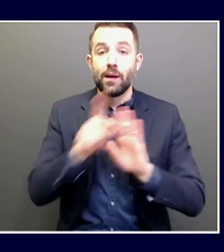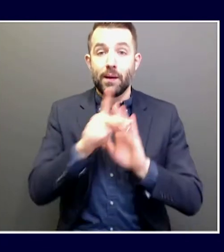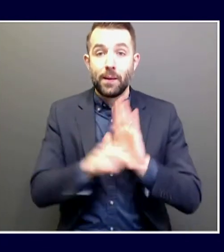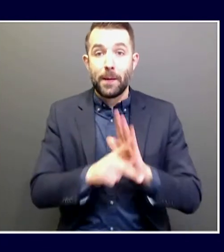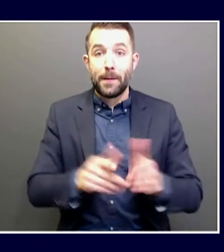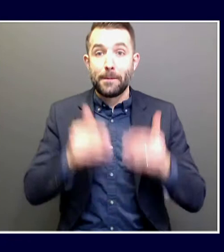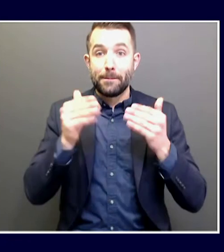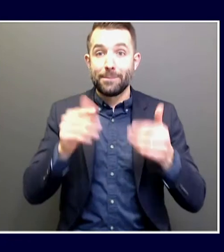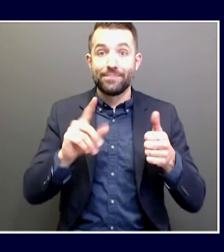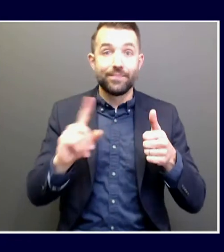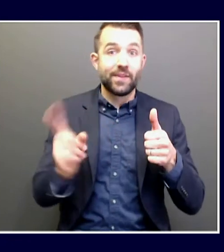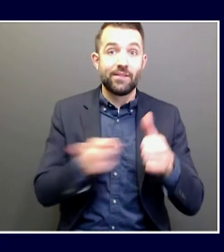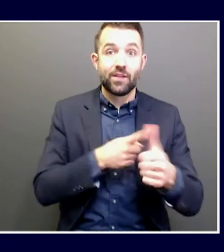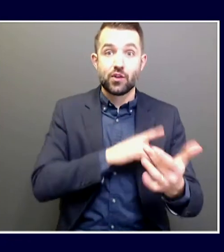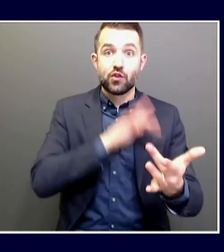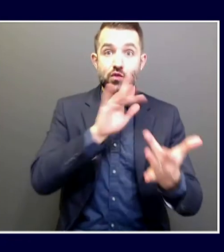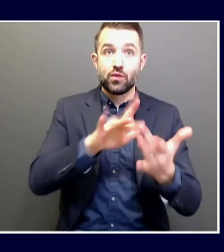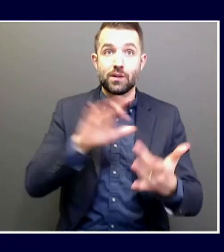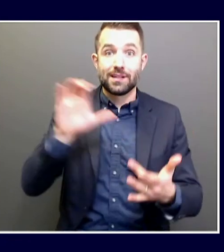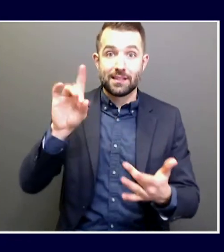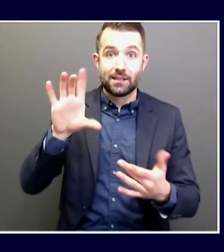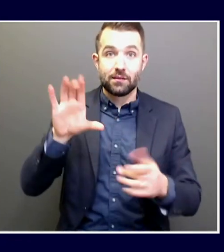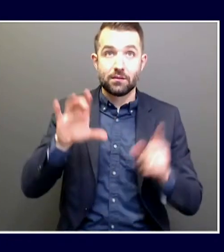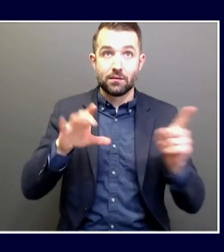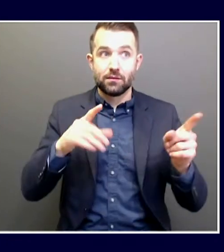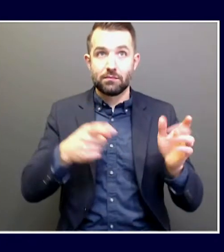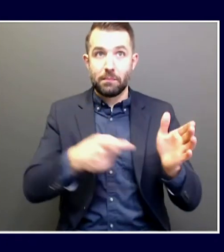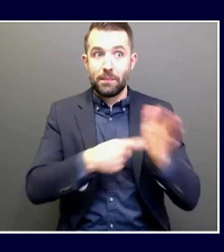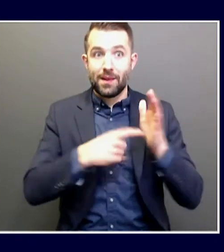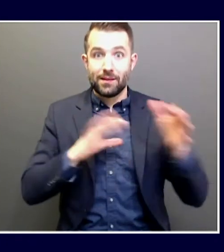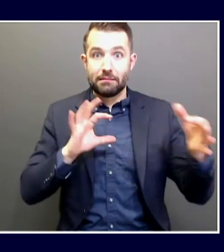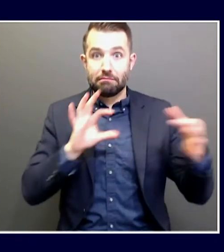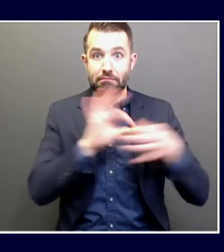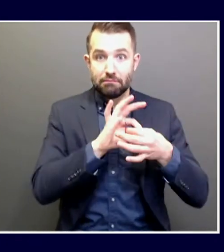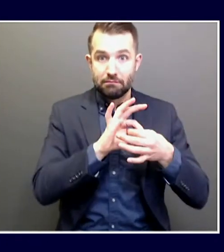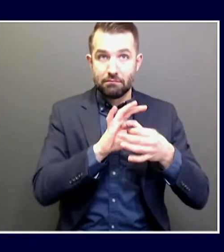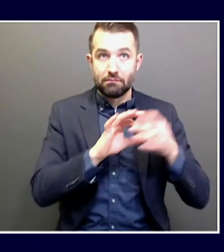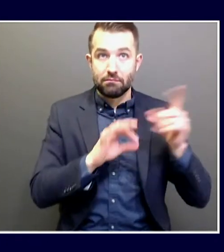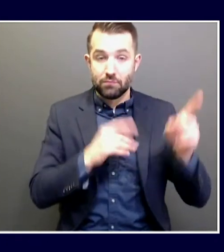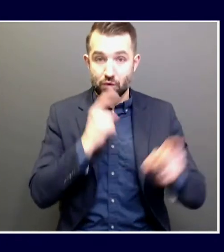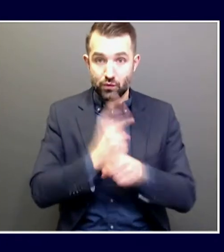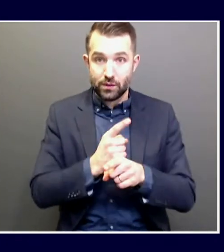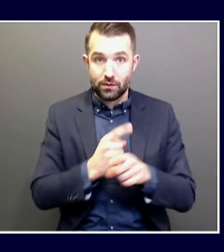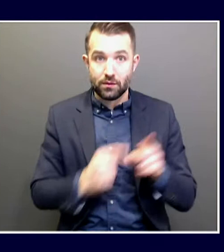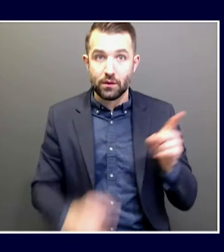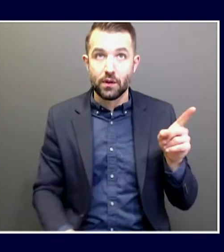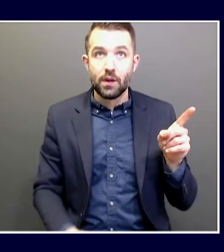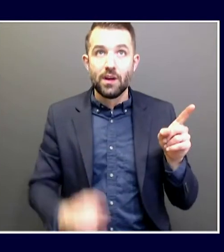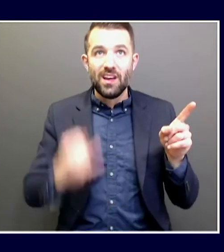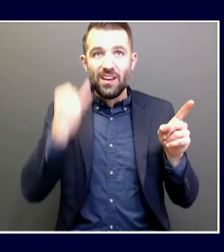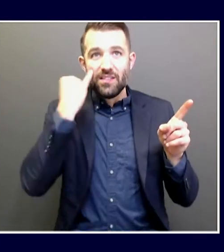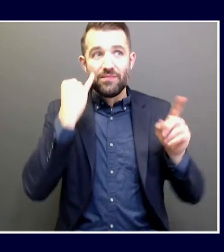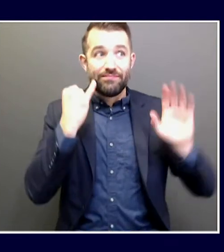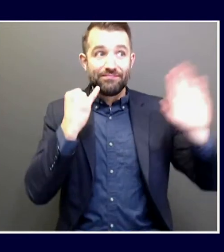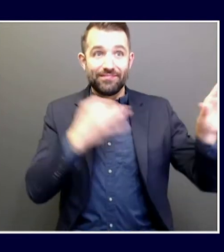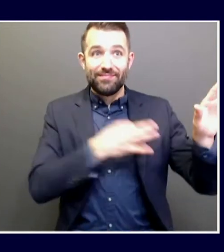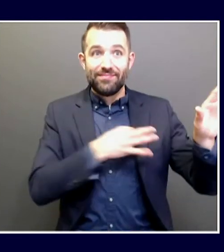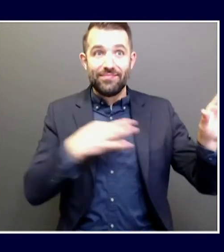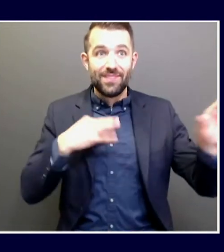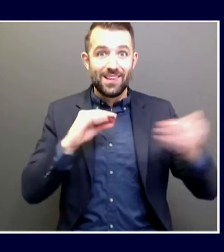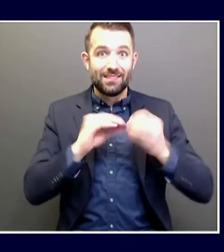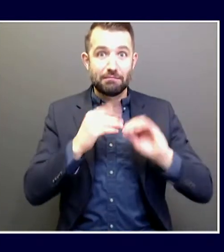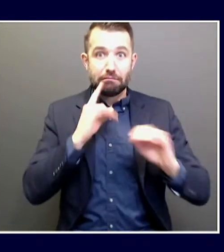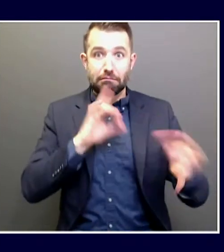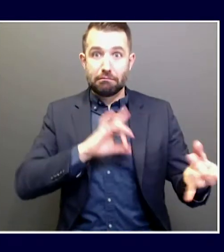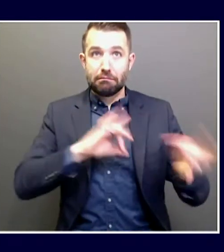Maine CDC. So if a hospital approaches the agency and says they're at crisis staffing levels and they want to allow COVID positive